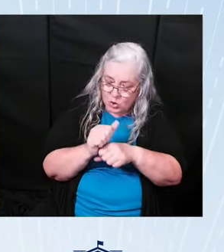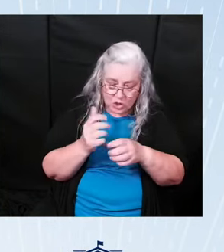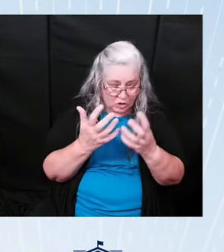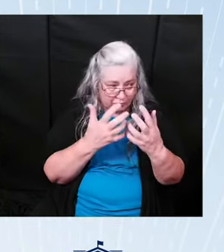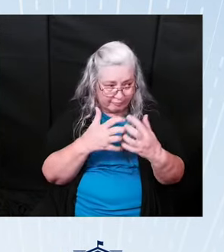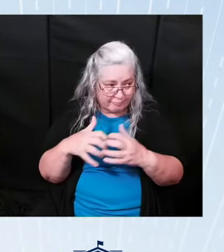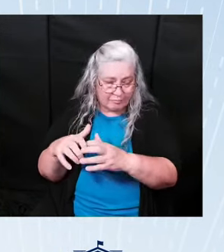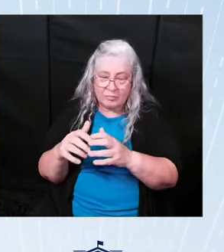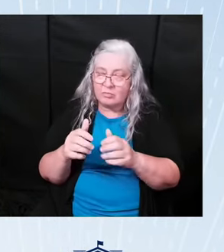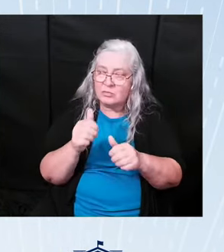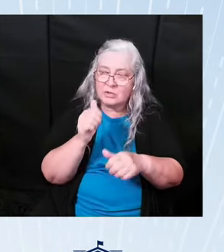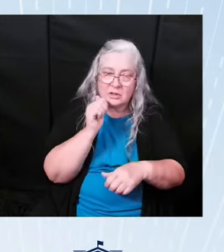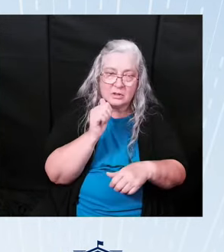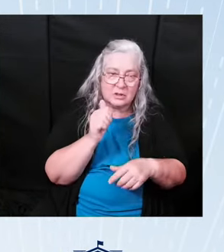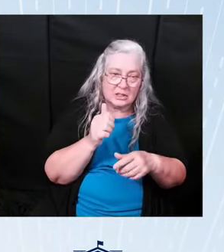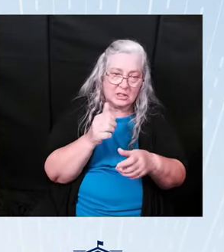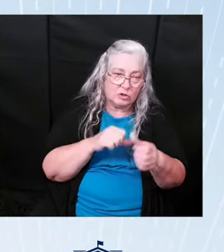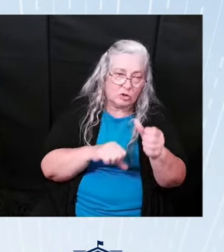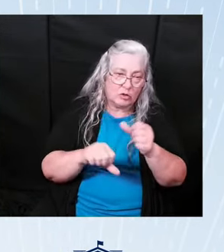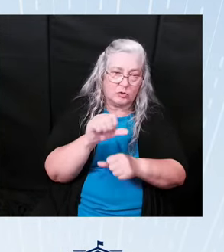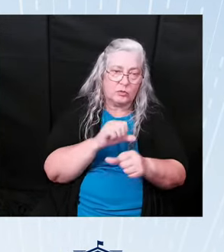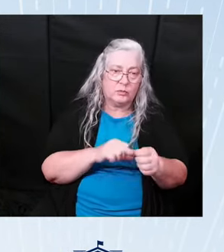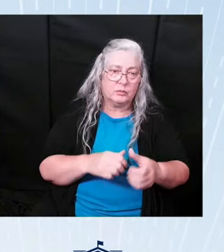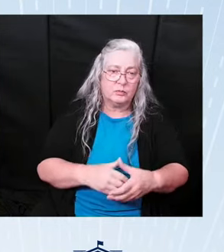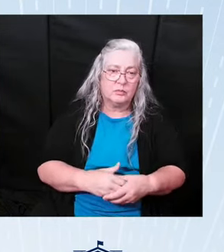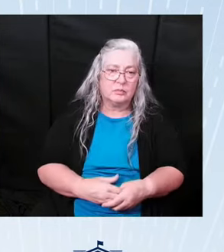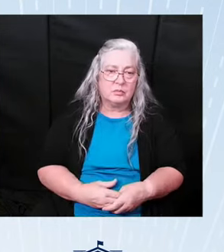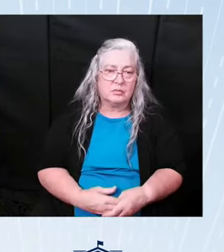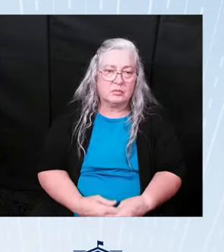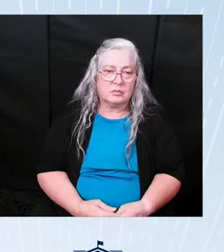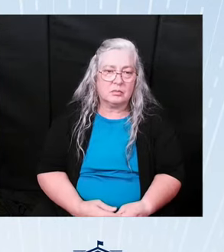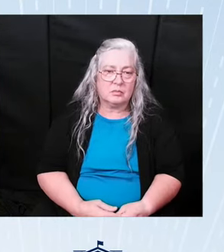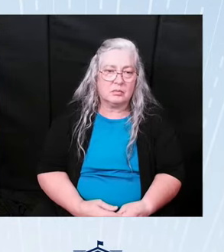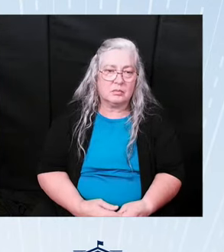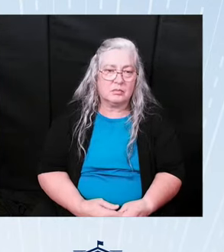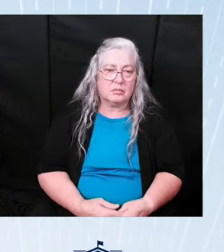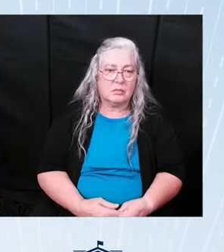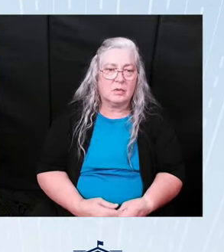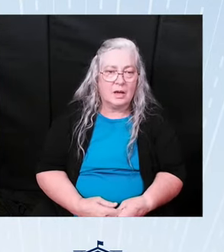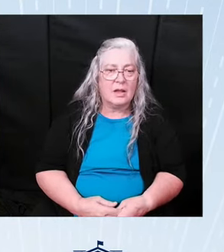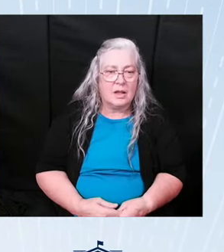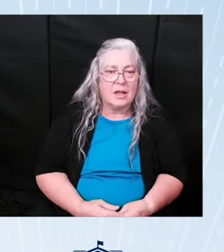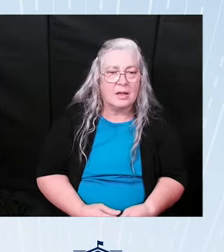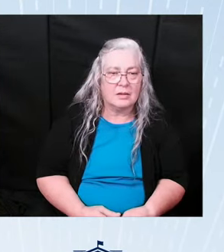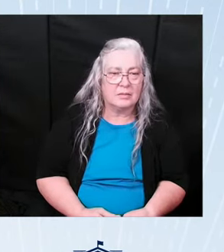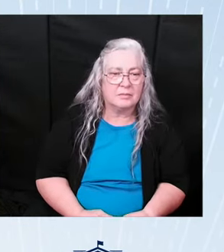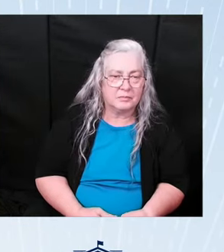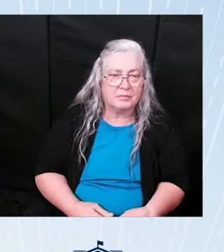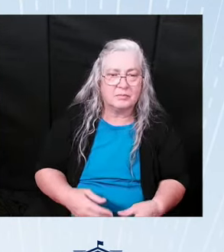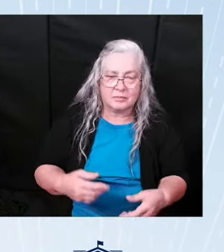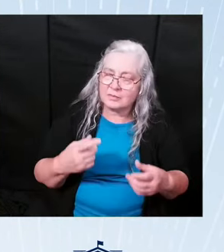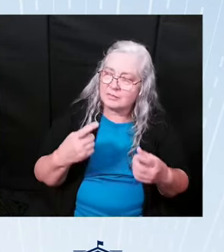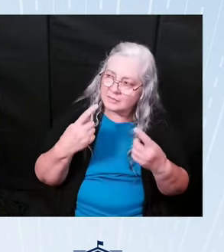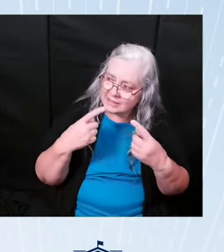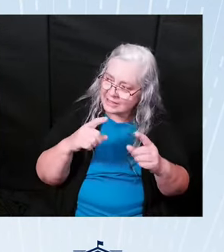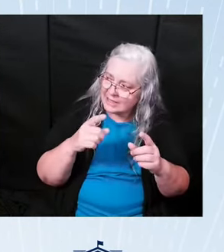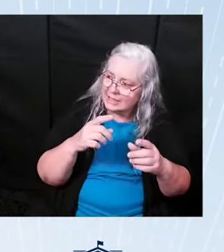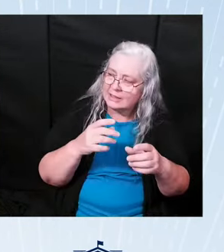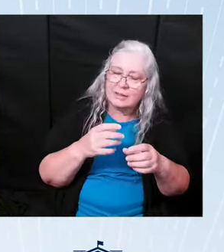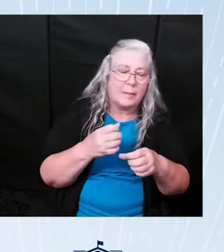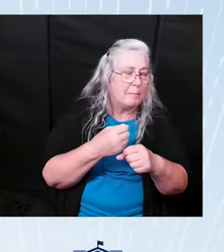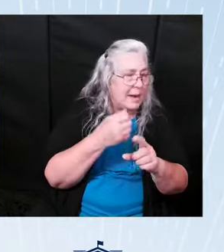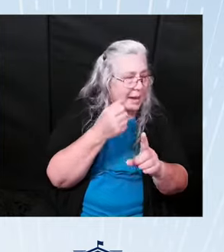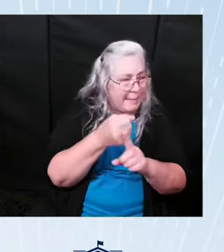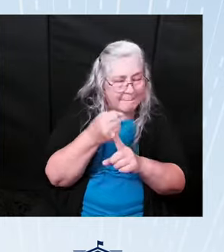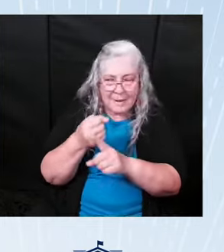important in really helping us to achieve all of the milestones that we've set up. So give this panel a round of applause.